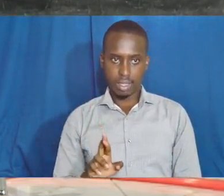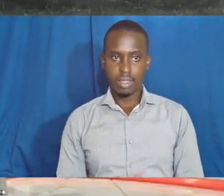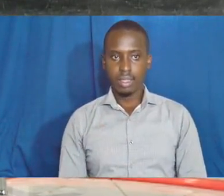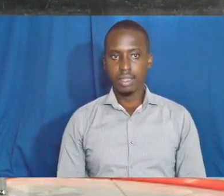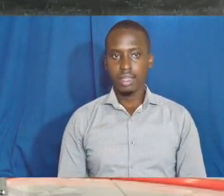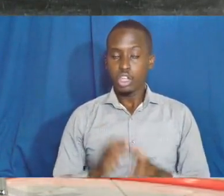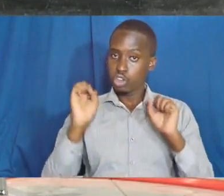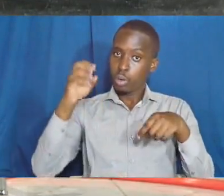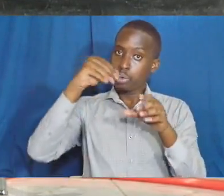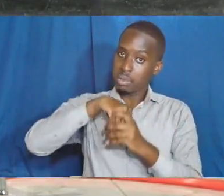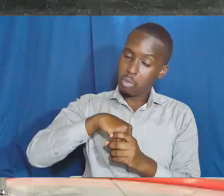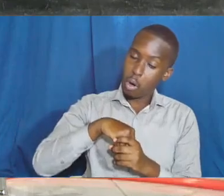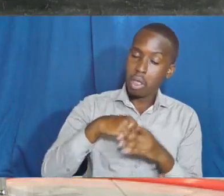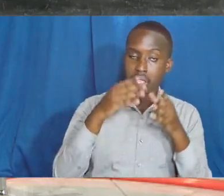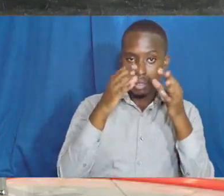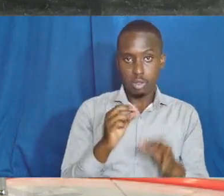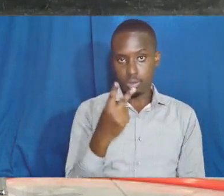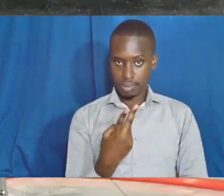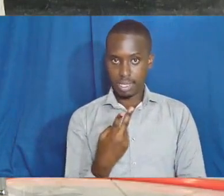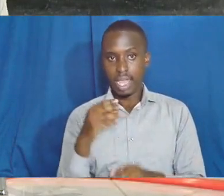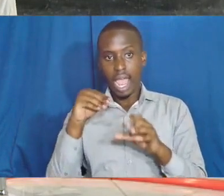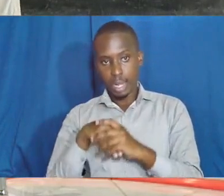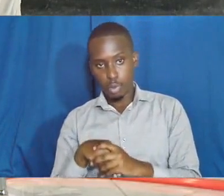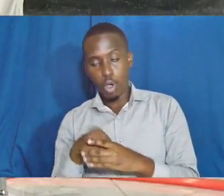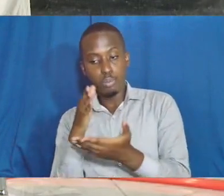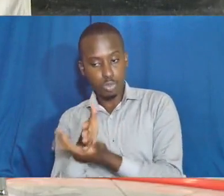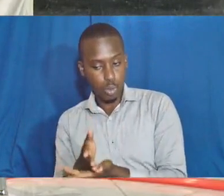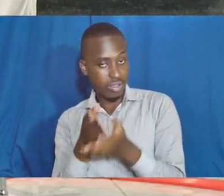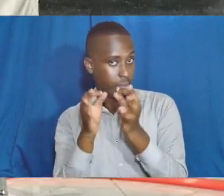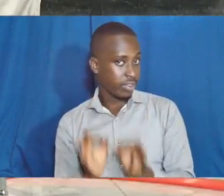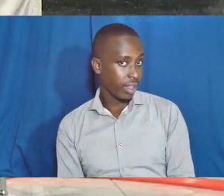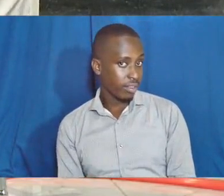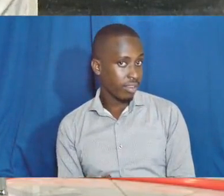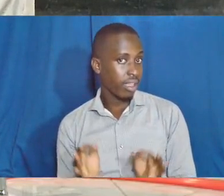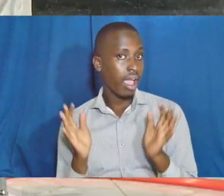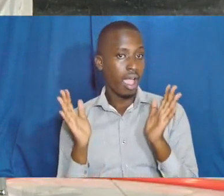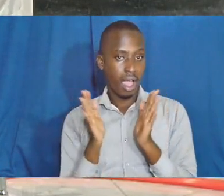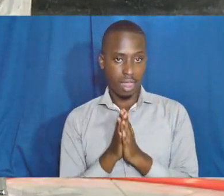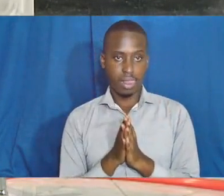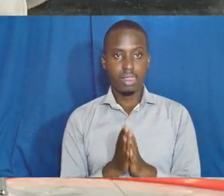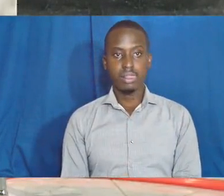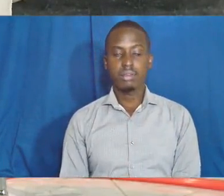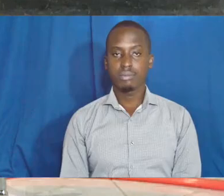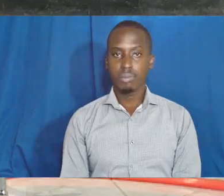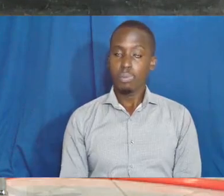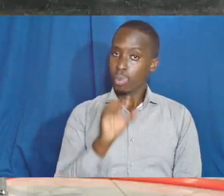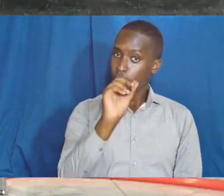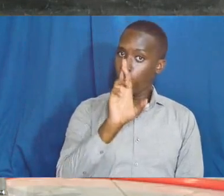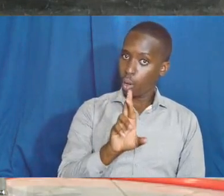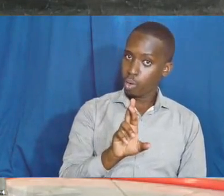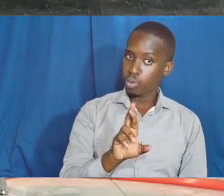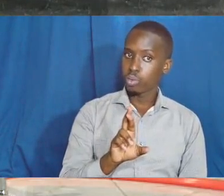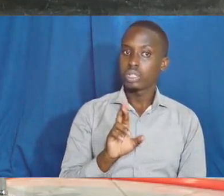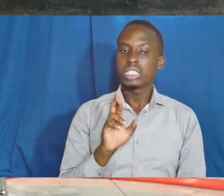then this one can be divided into pure substances or